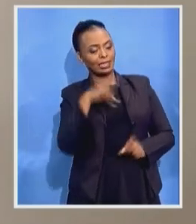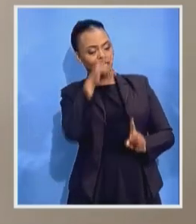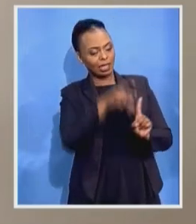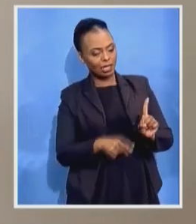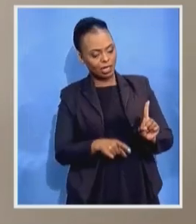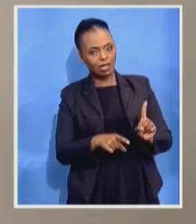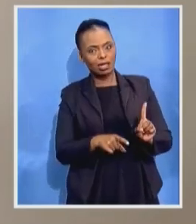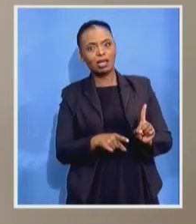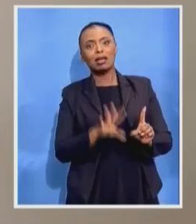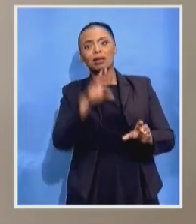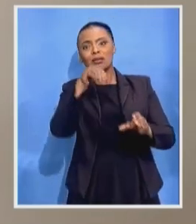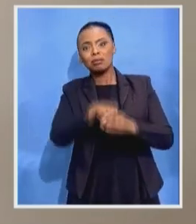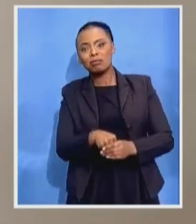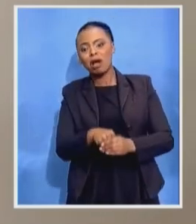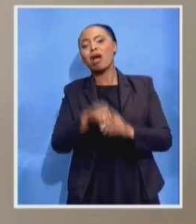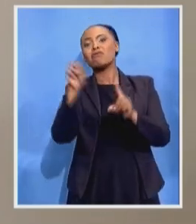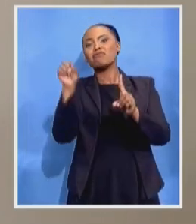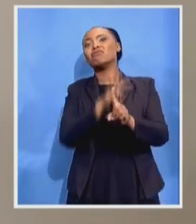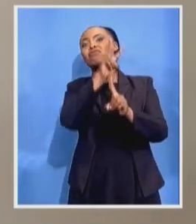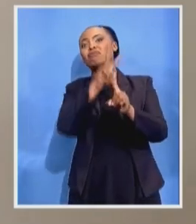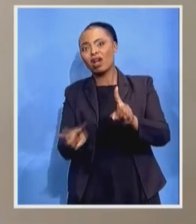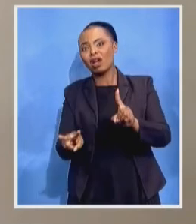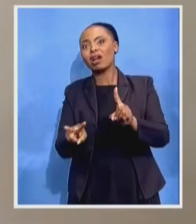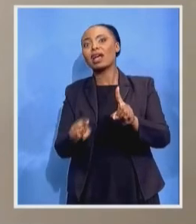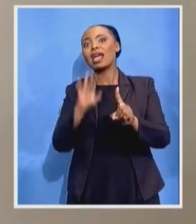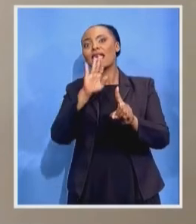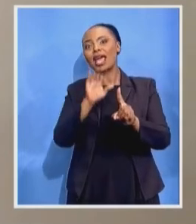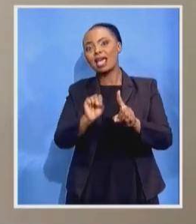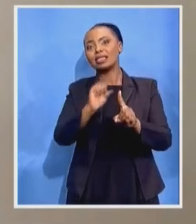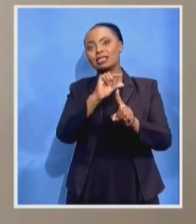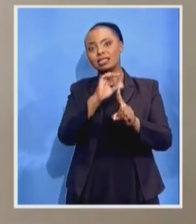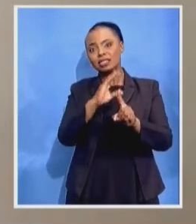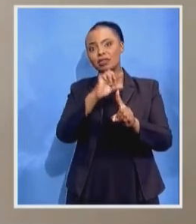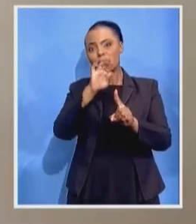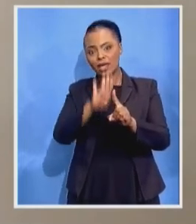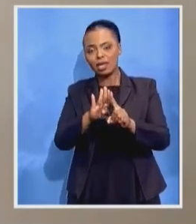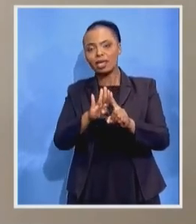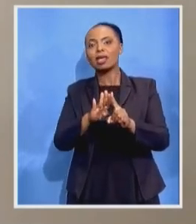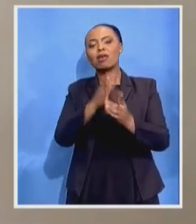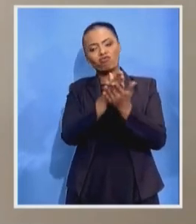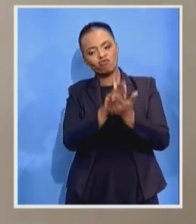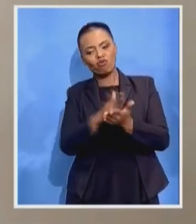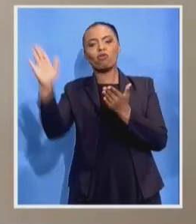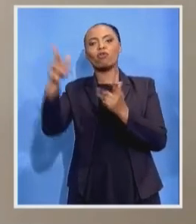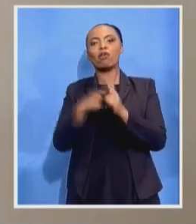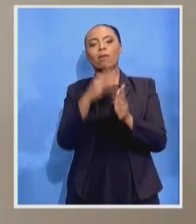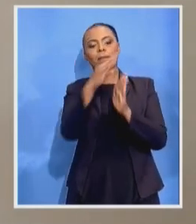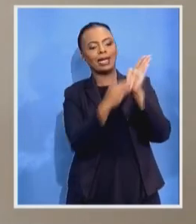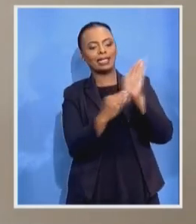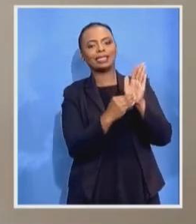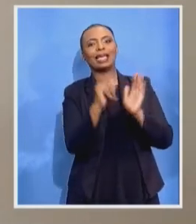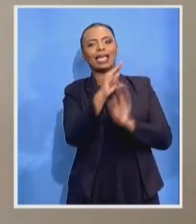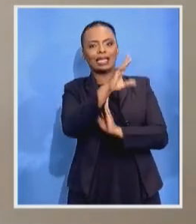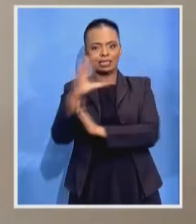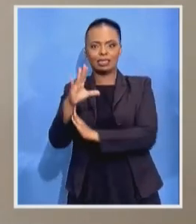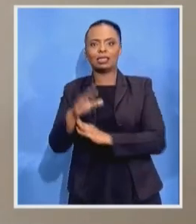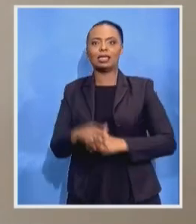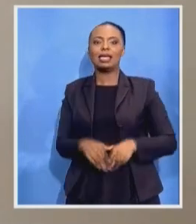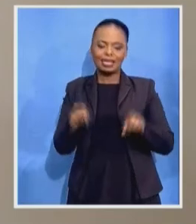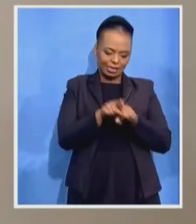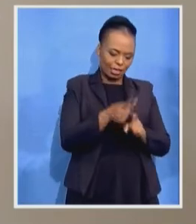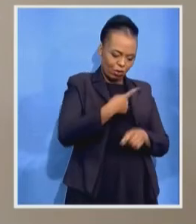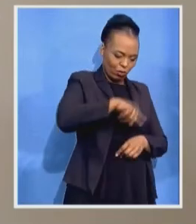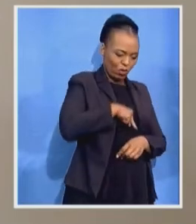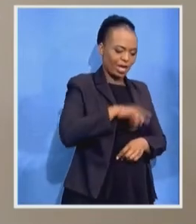will be removed from the list of the ANC. So shall we do so also as the SACP on any communists who are on